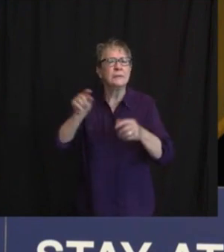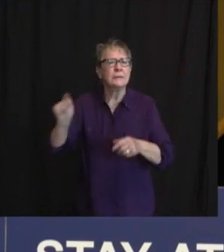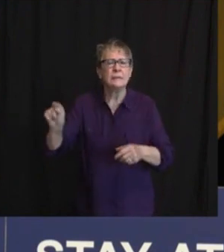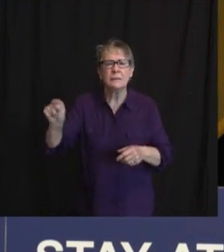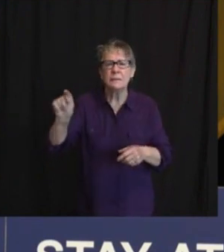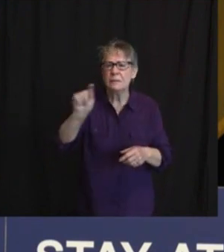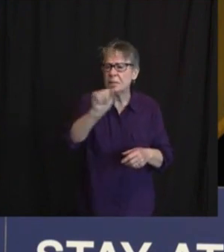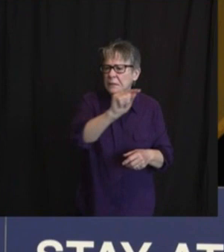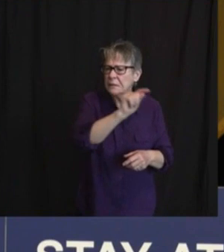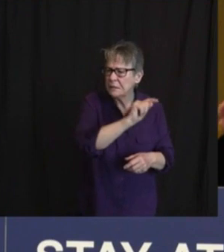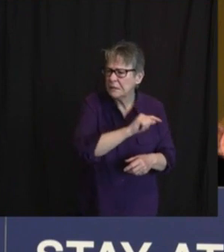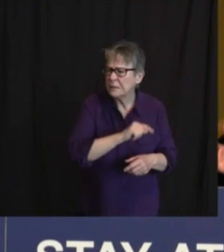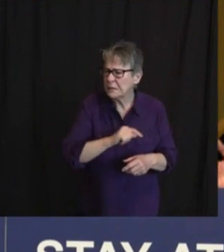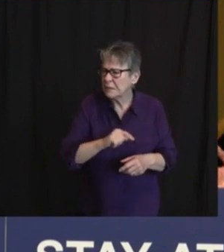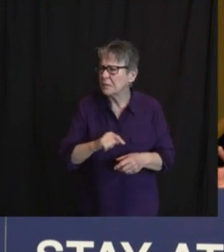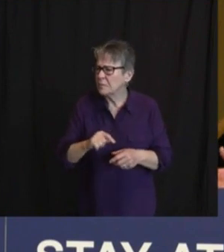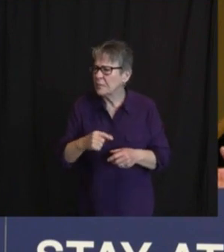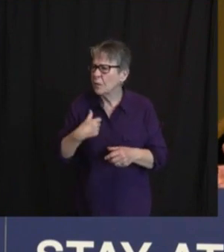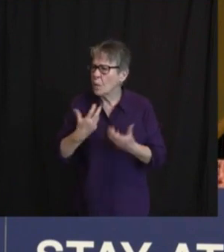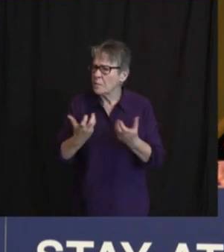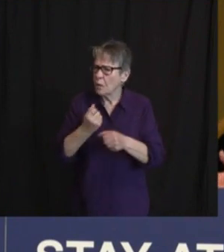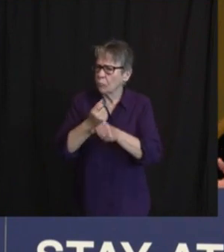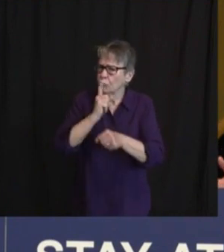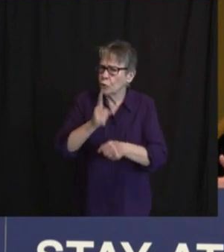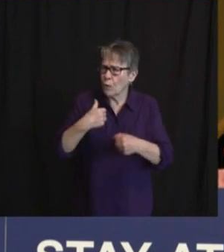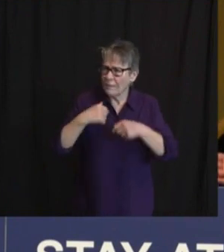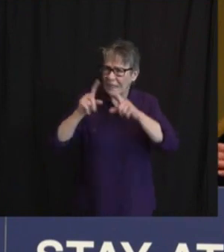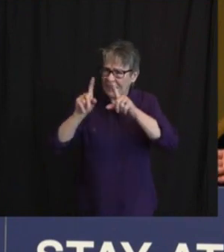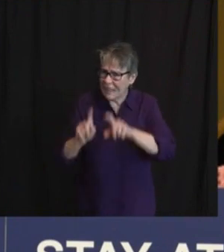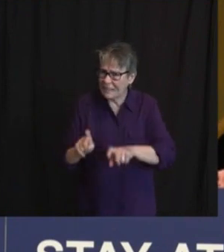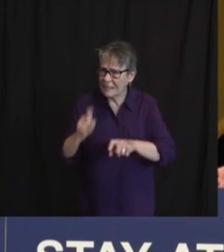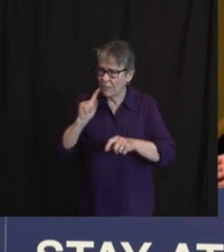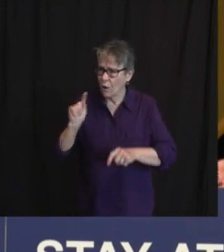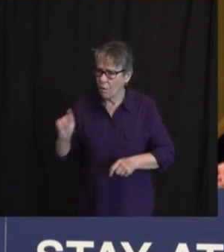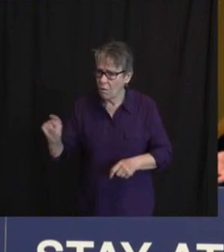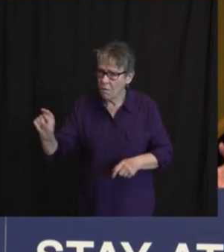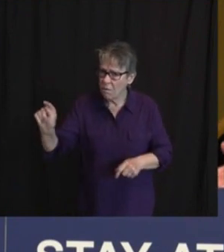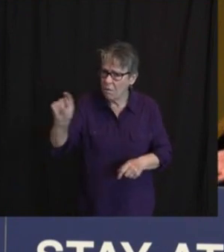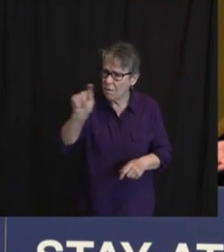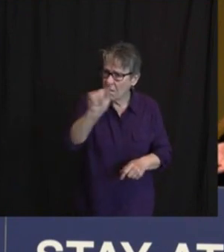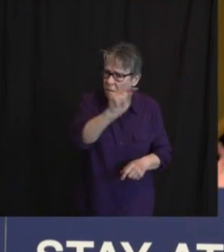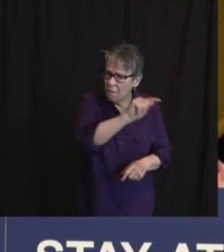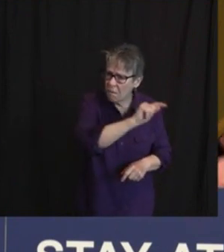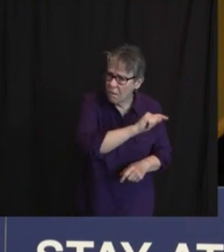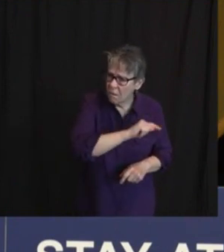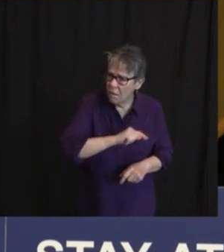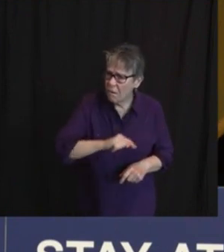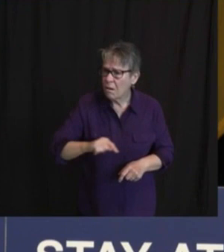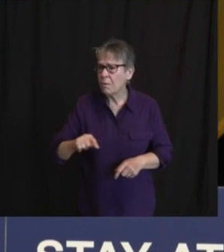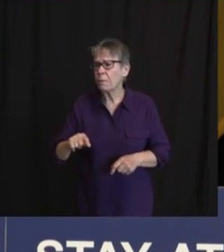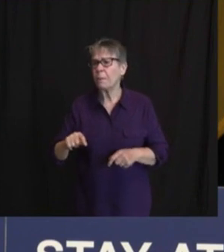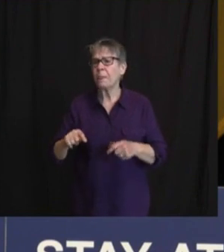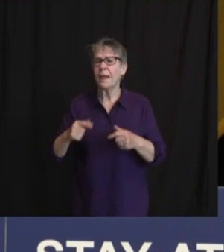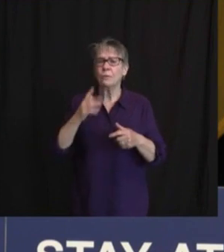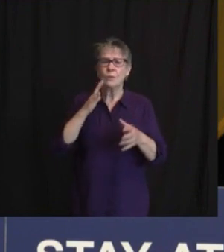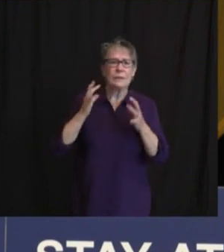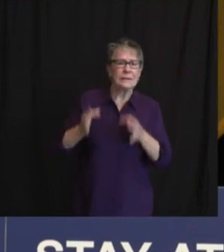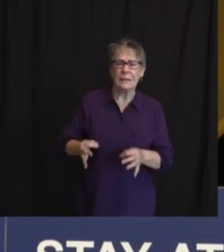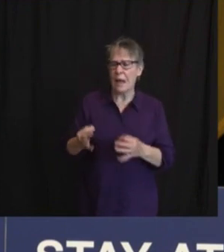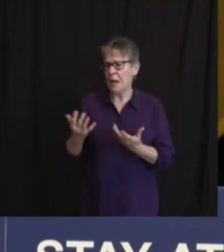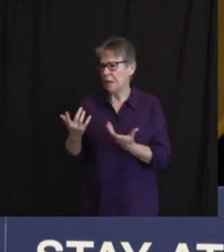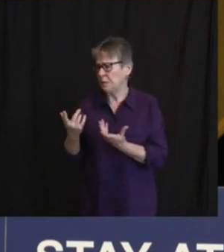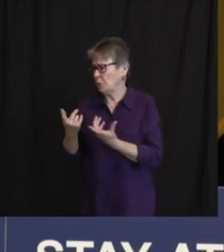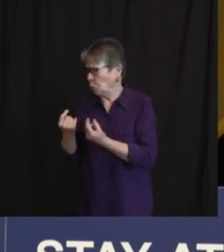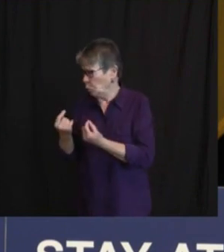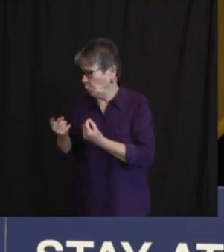of the population all the way to isolation and quarantine for those that don't have a place to go. So that's what we're